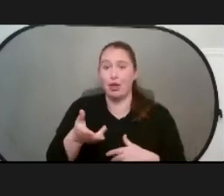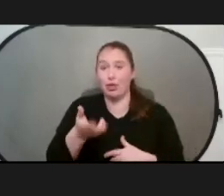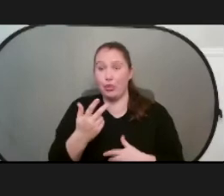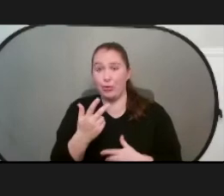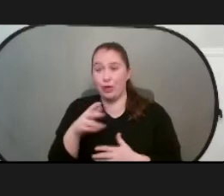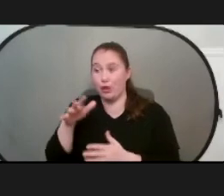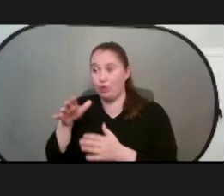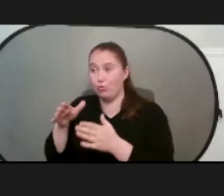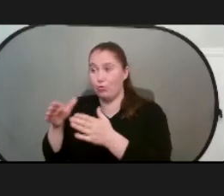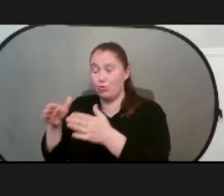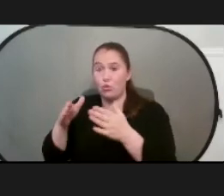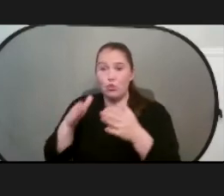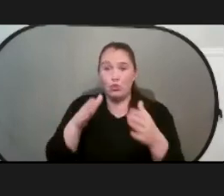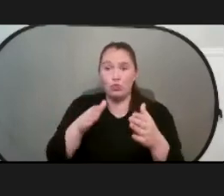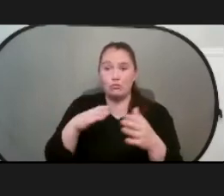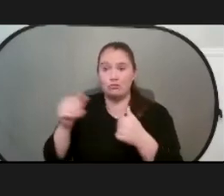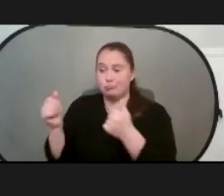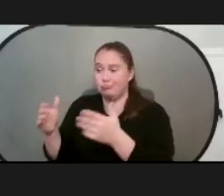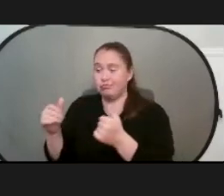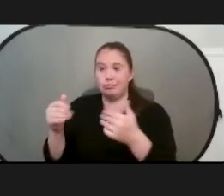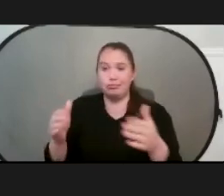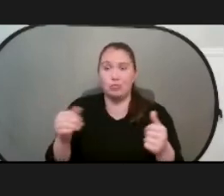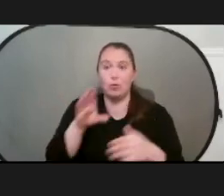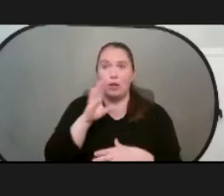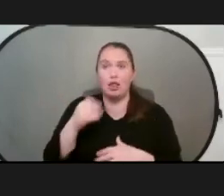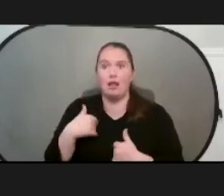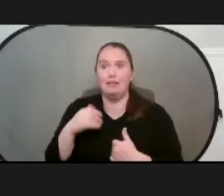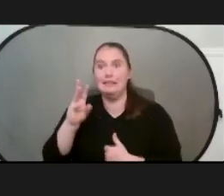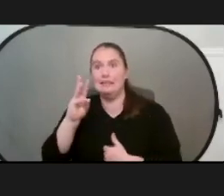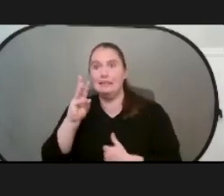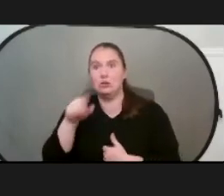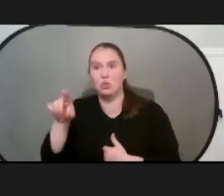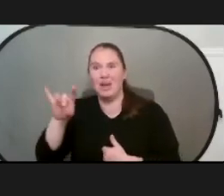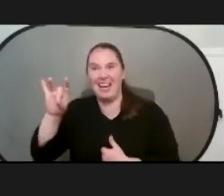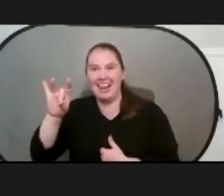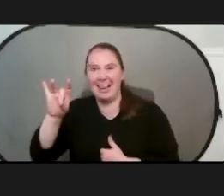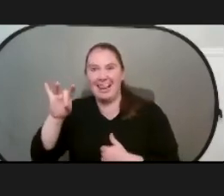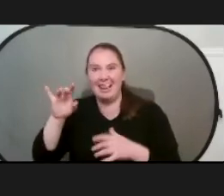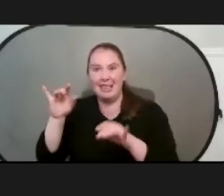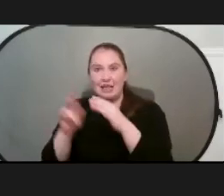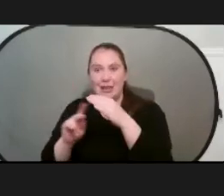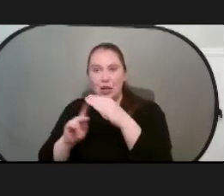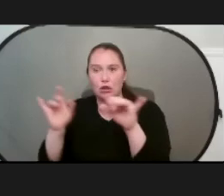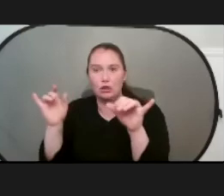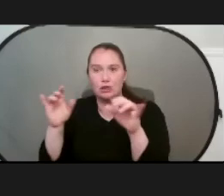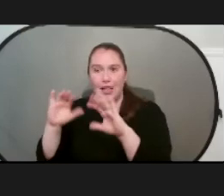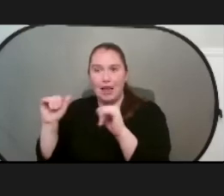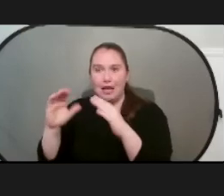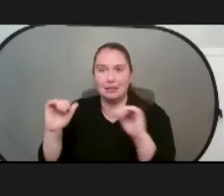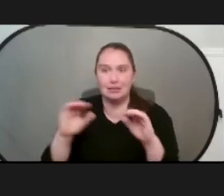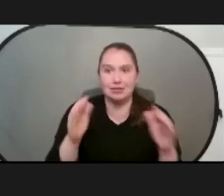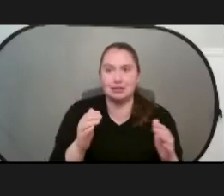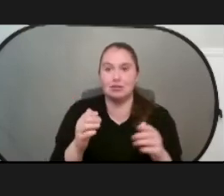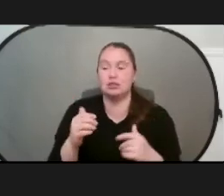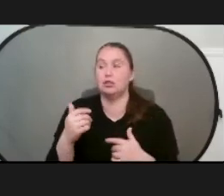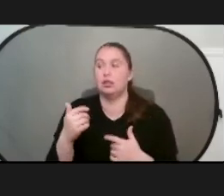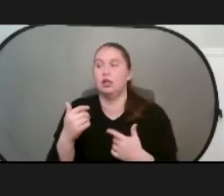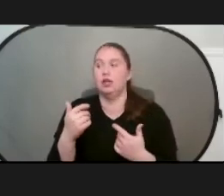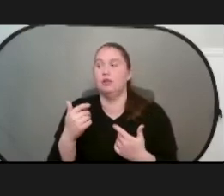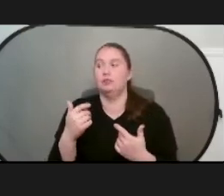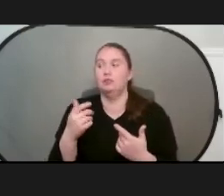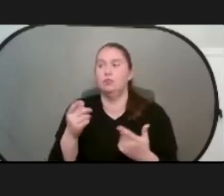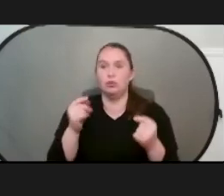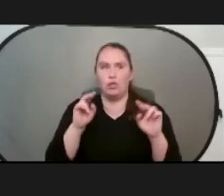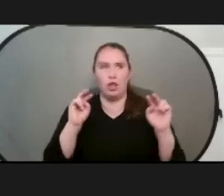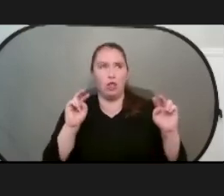there's going to be six or eight rooms of kindergarten. As far as the intimidation of the size of a massive school, that's what concerns me more than